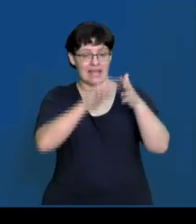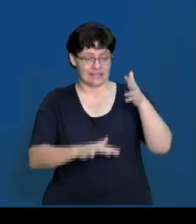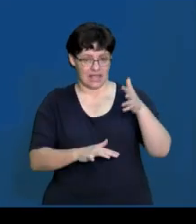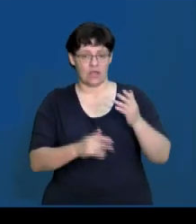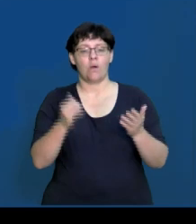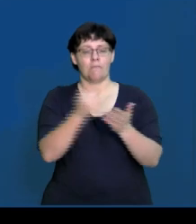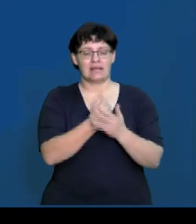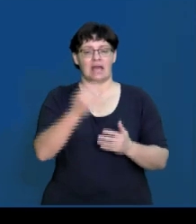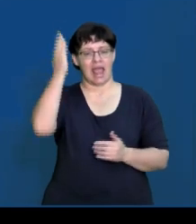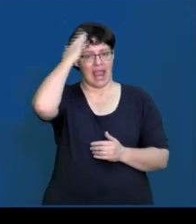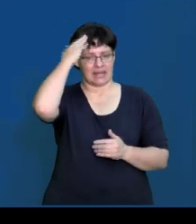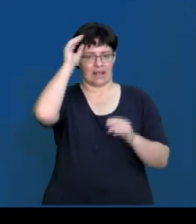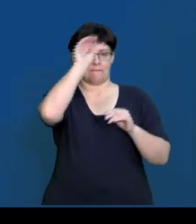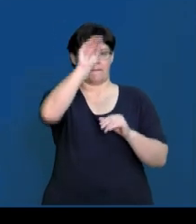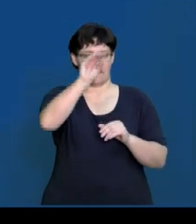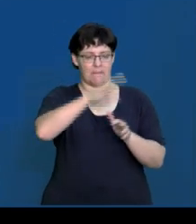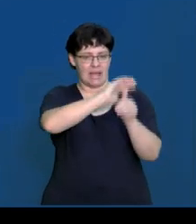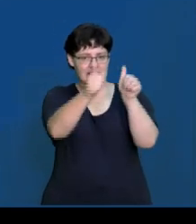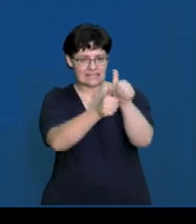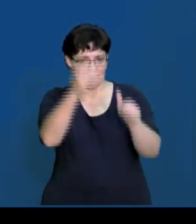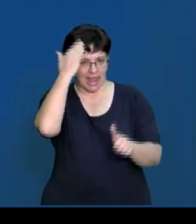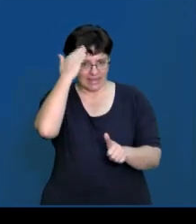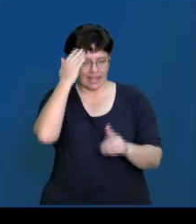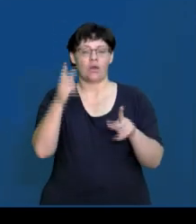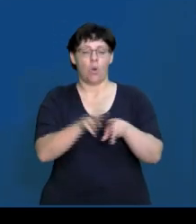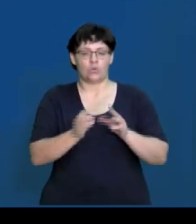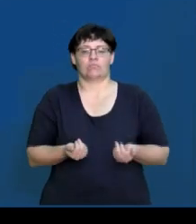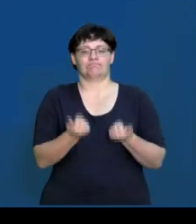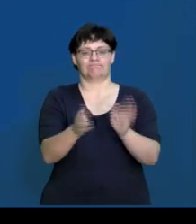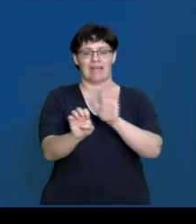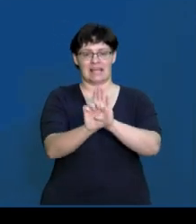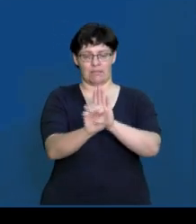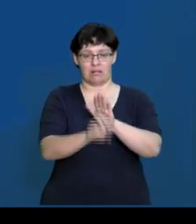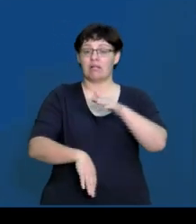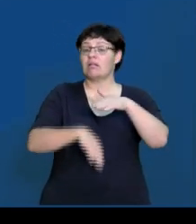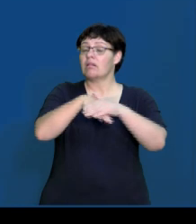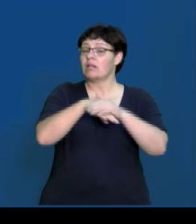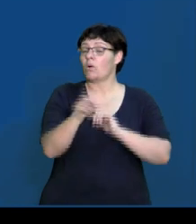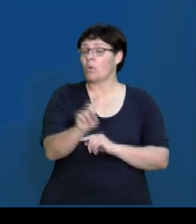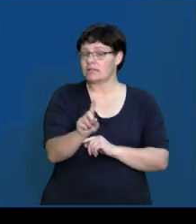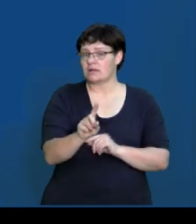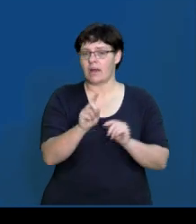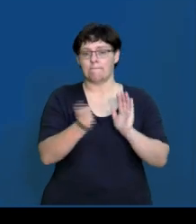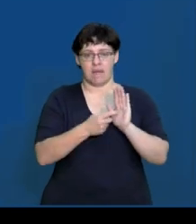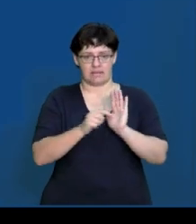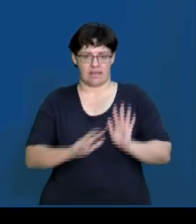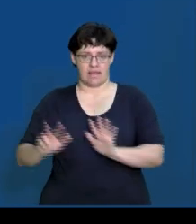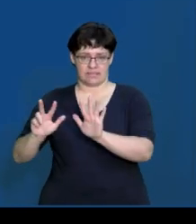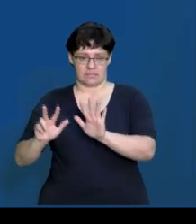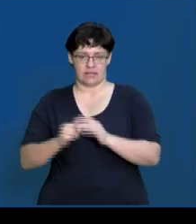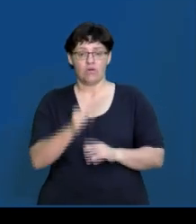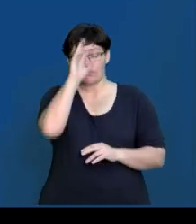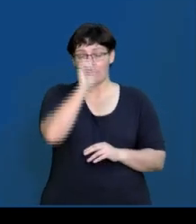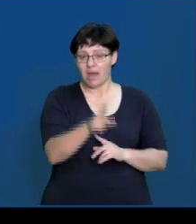you should write headings, subheadings, and provide examples up to a maximum of 8 marks. Remember